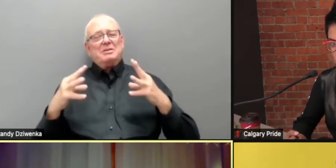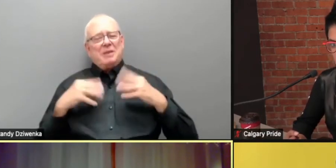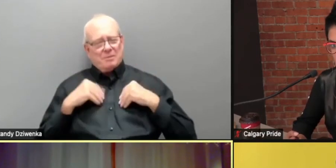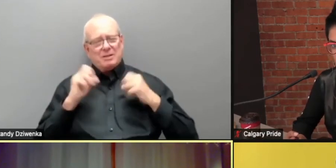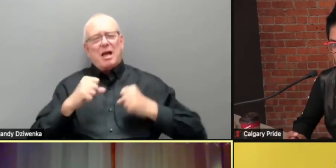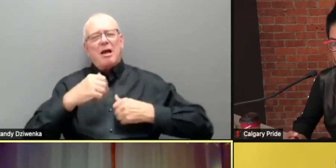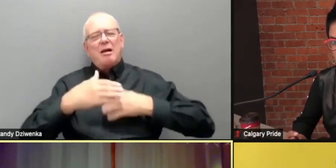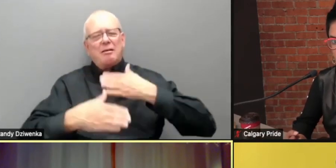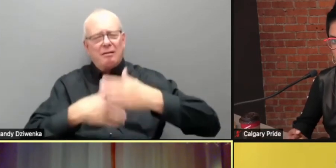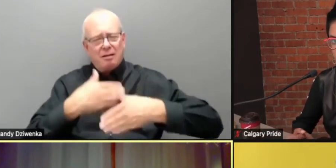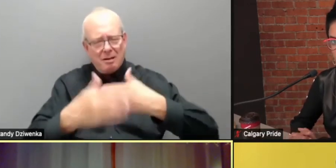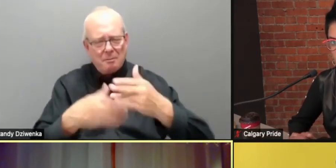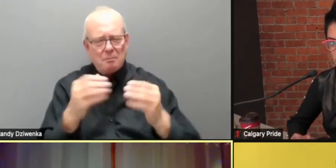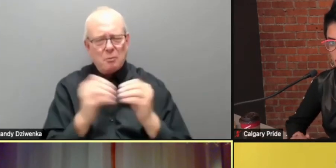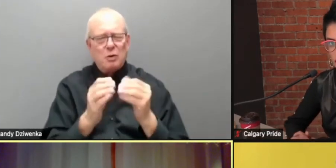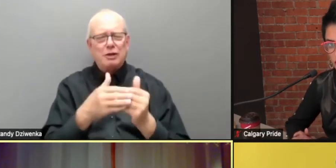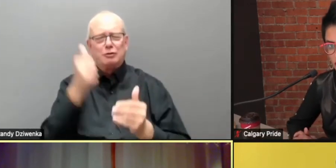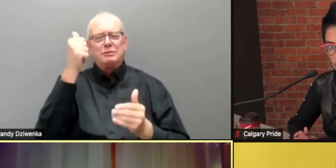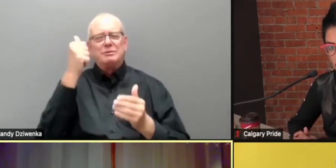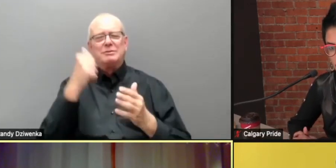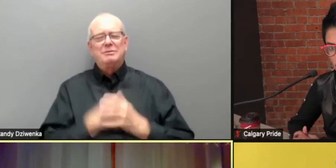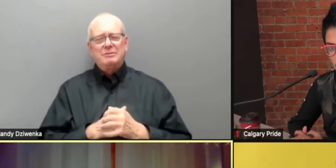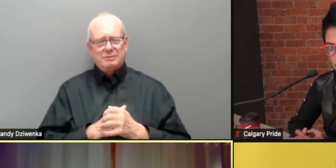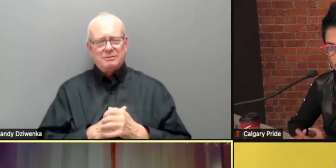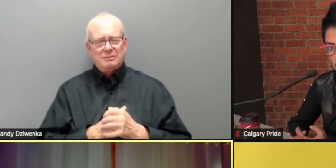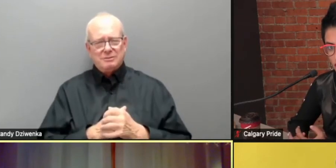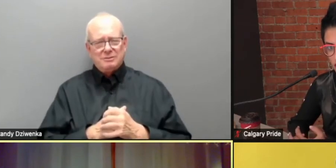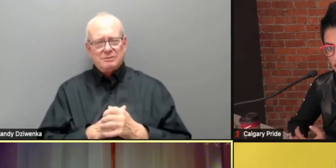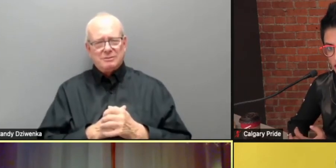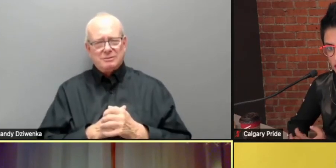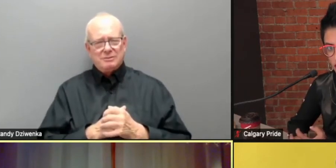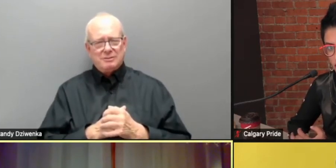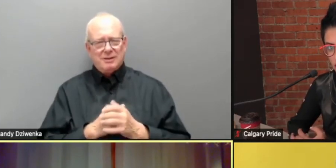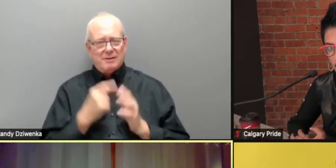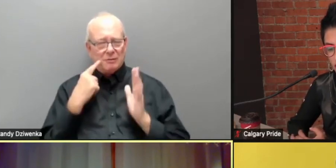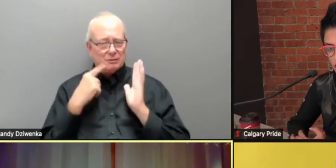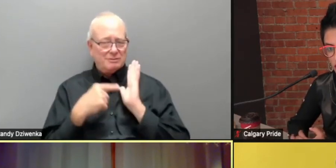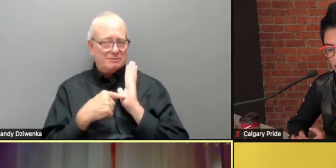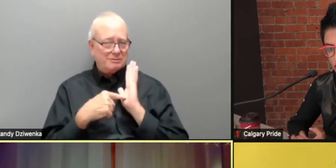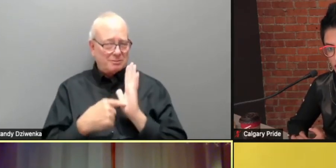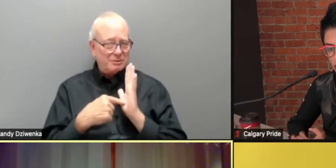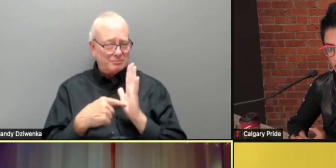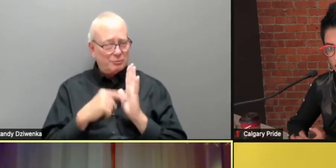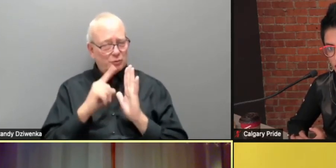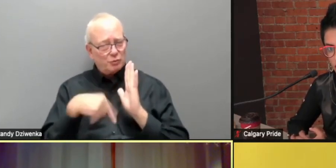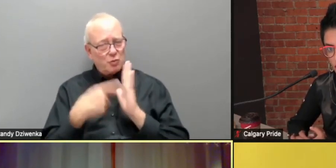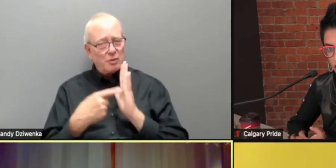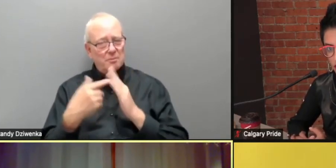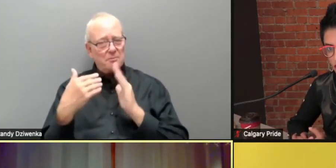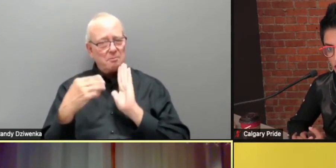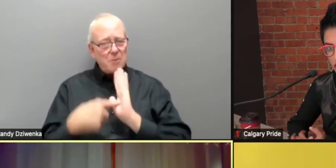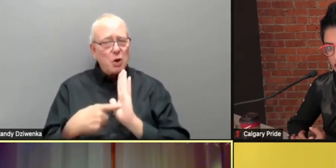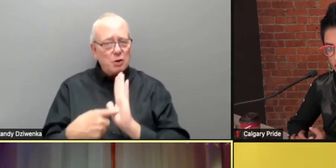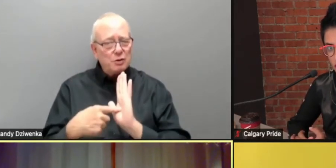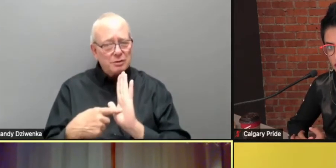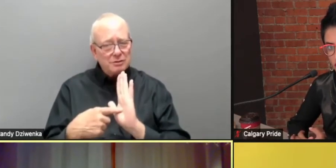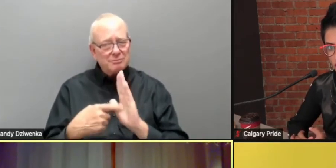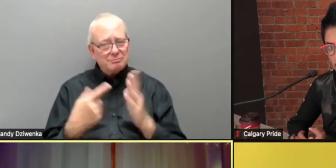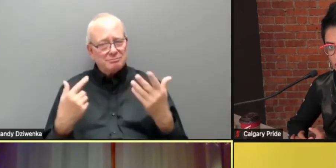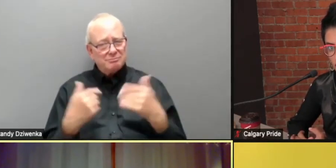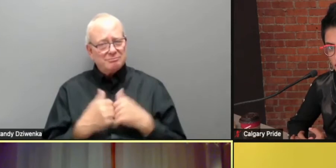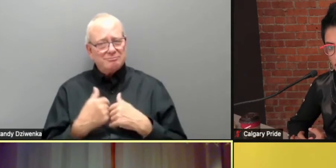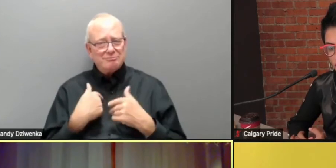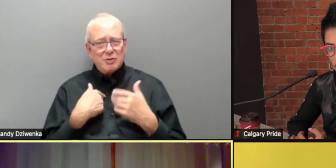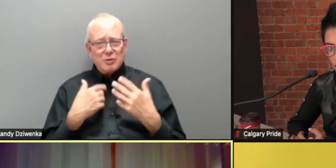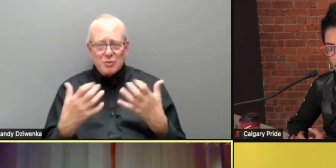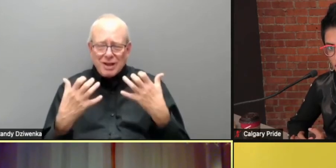Like she said, her role model had mentioned to us once, I don't want my child to live alone forever. I want that